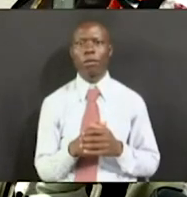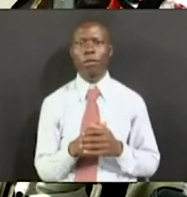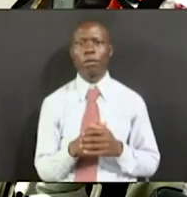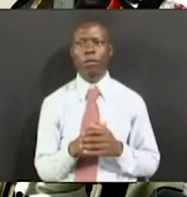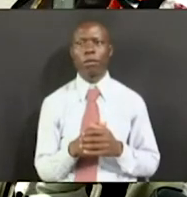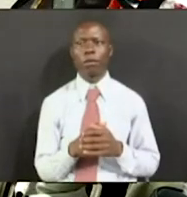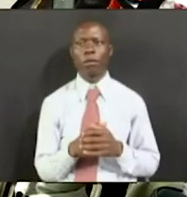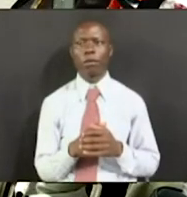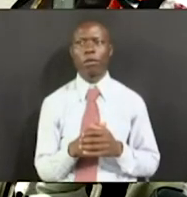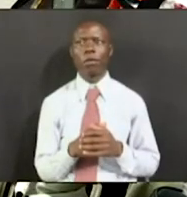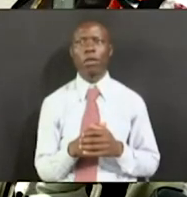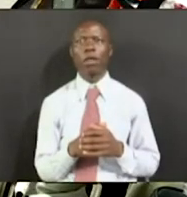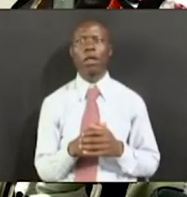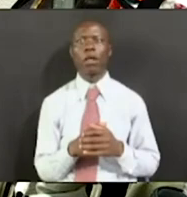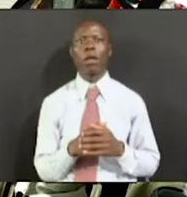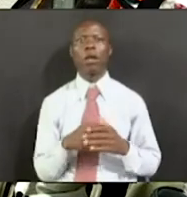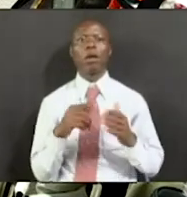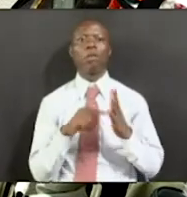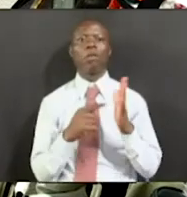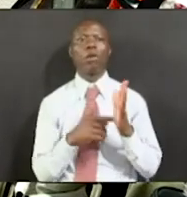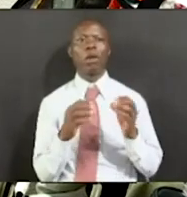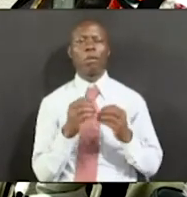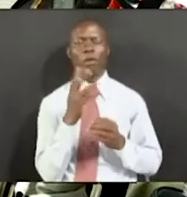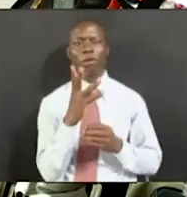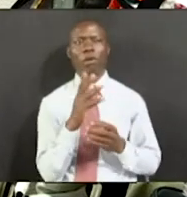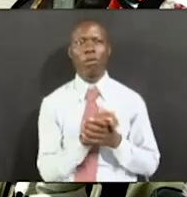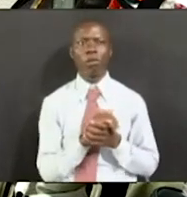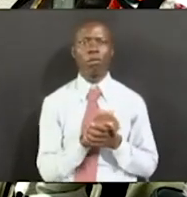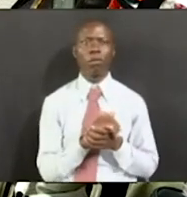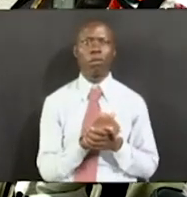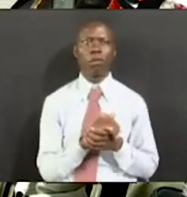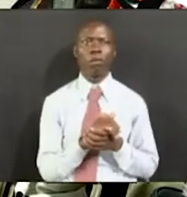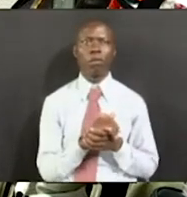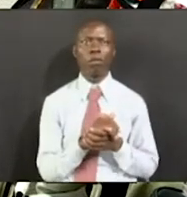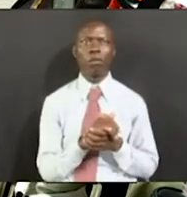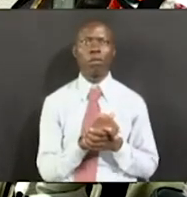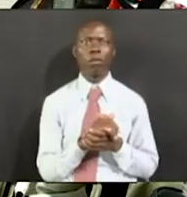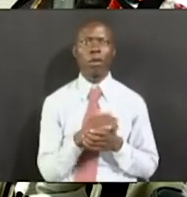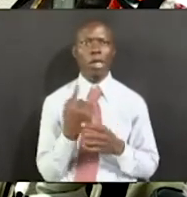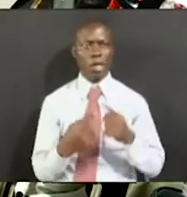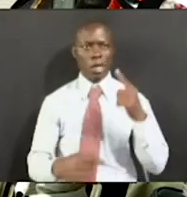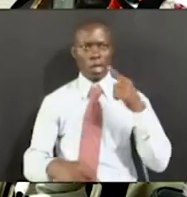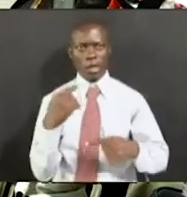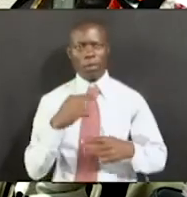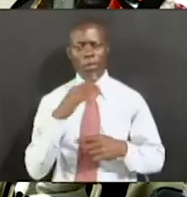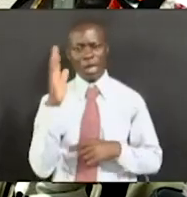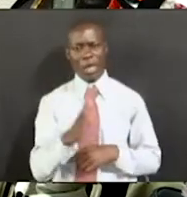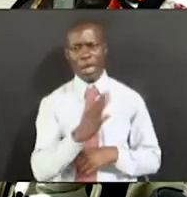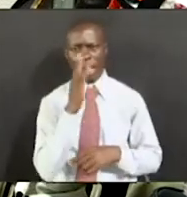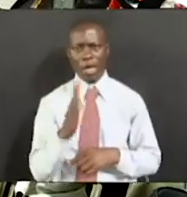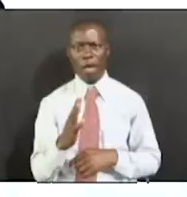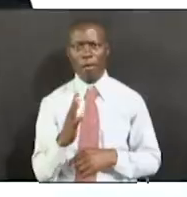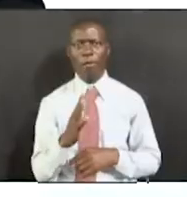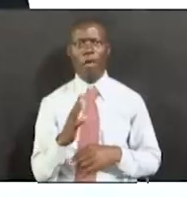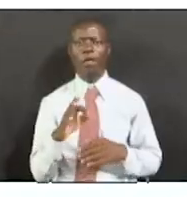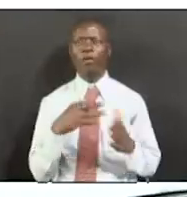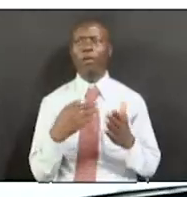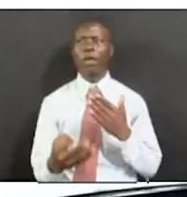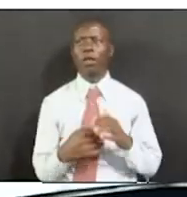That is number four. Elder Duolo. Number four. Champions are never what?